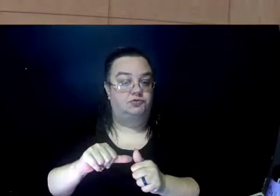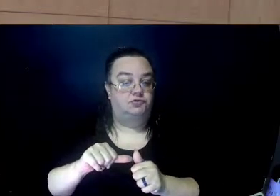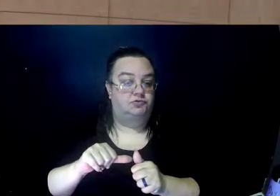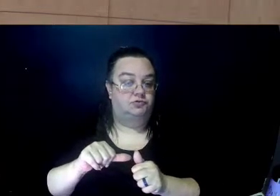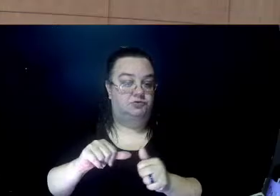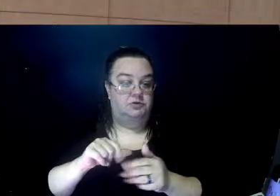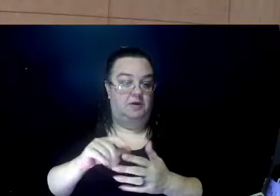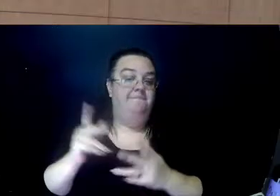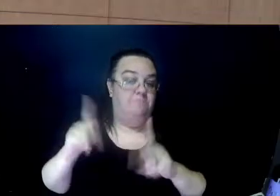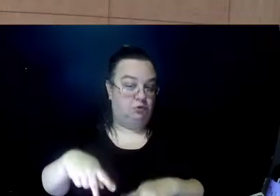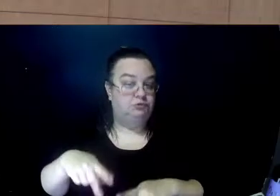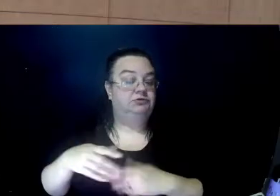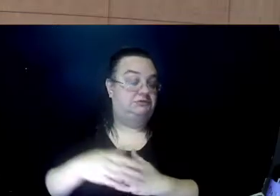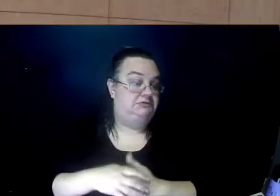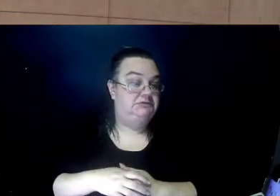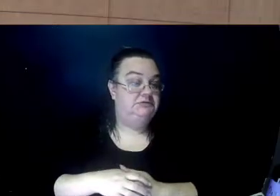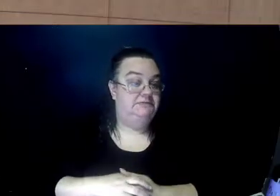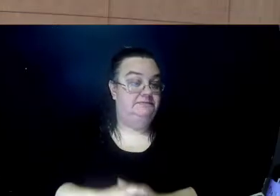person.